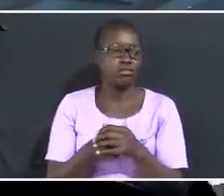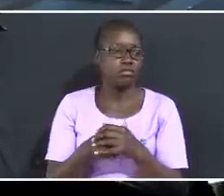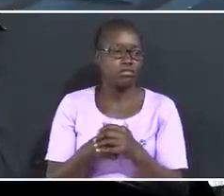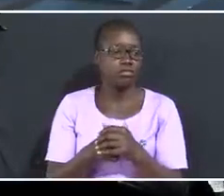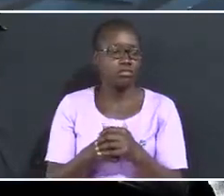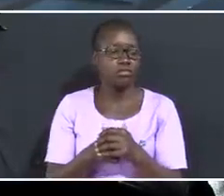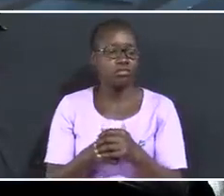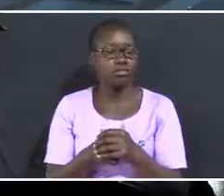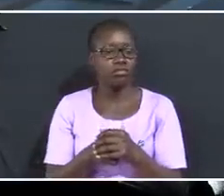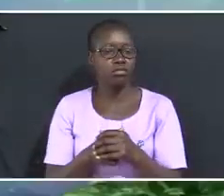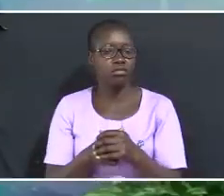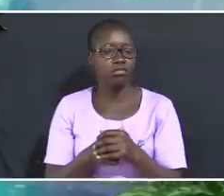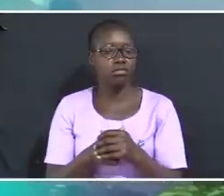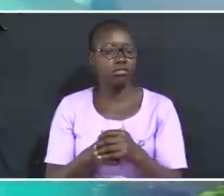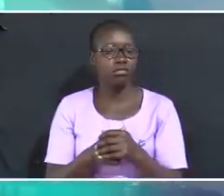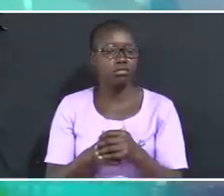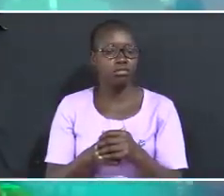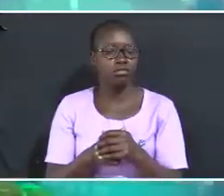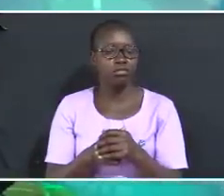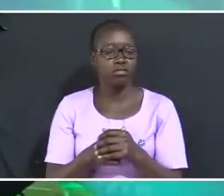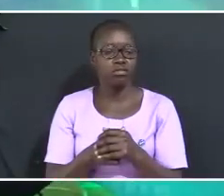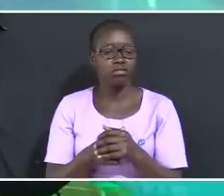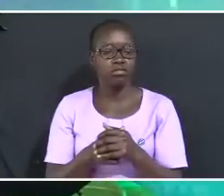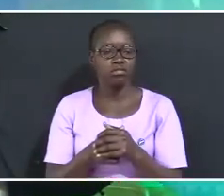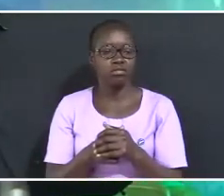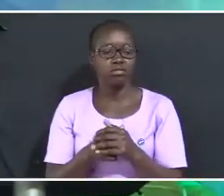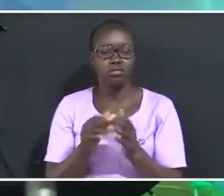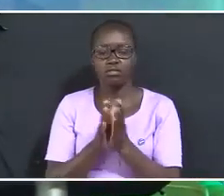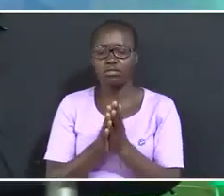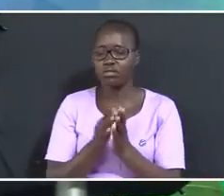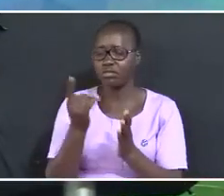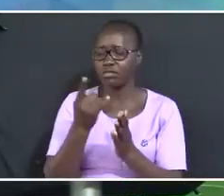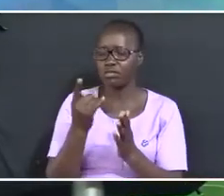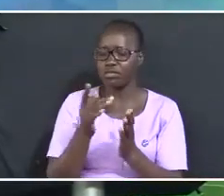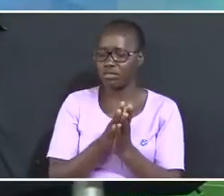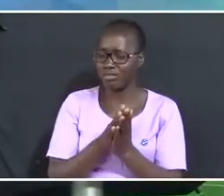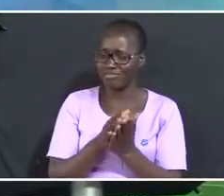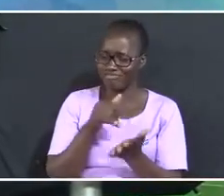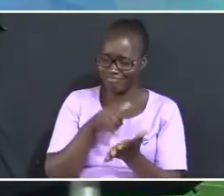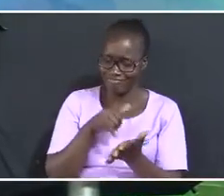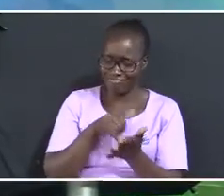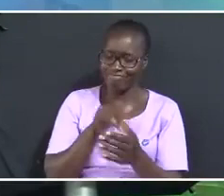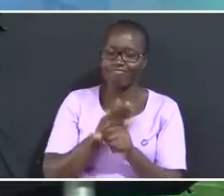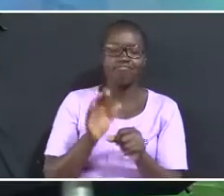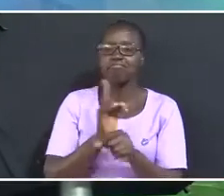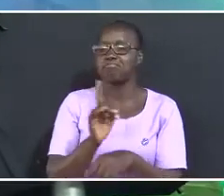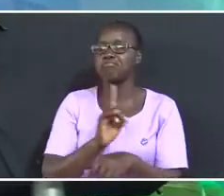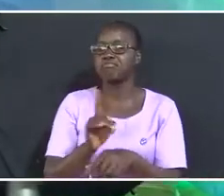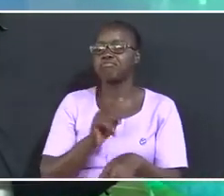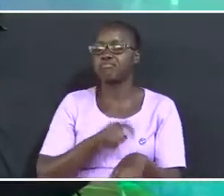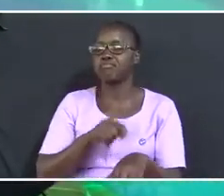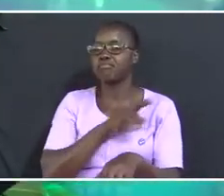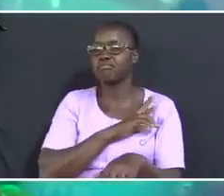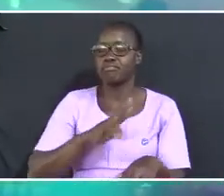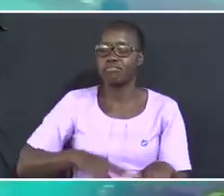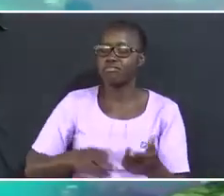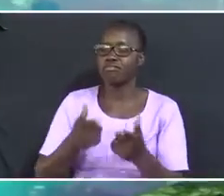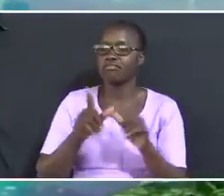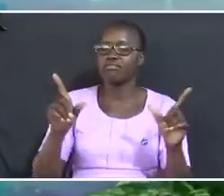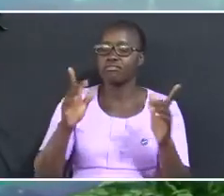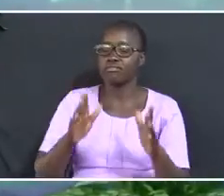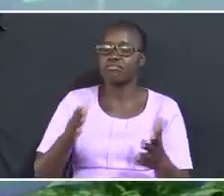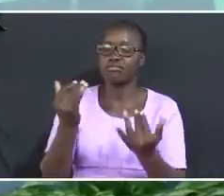I will handle the one which is not normally emphasized during religious liberty